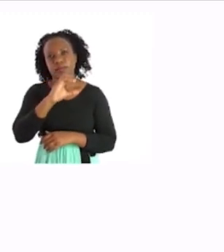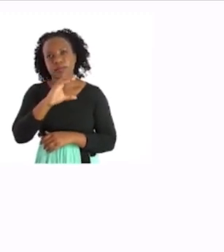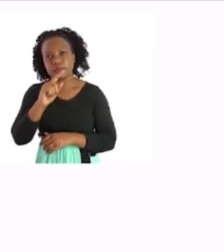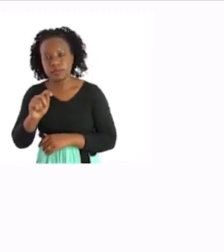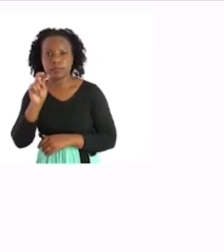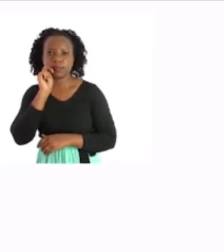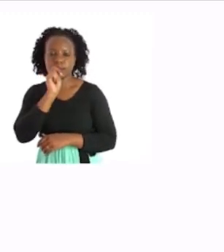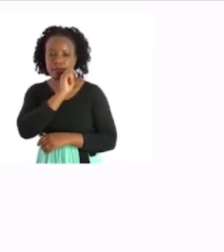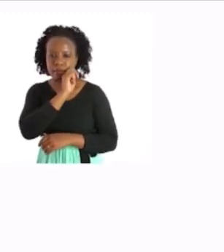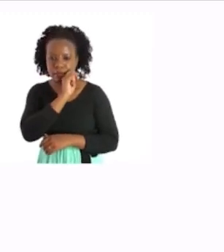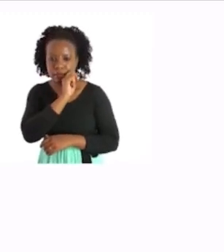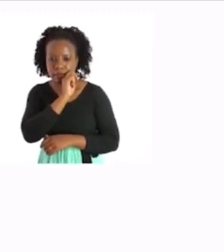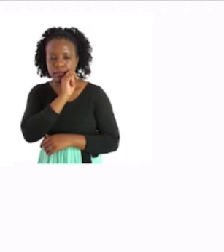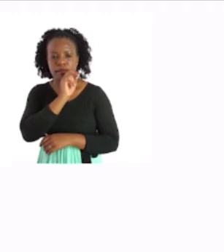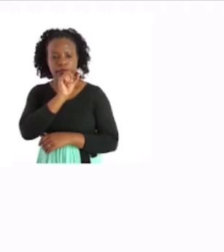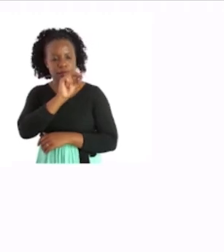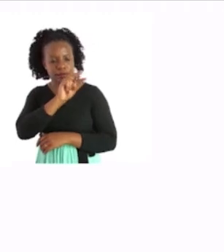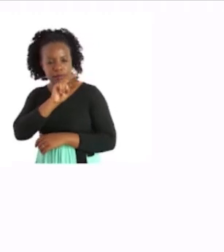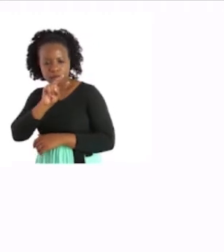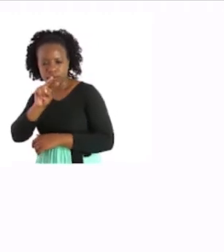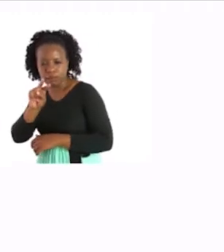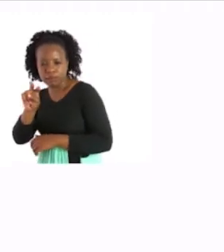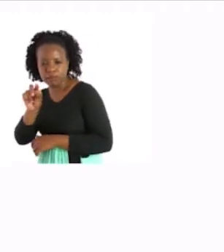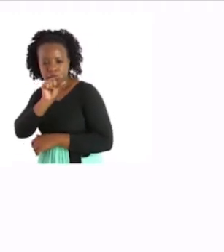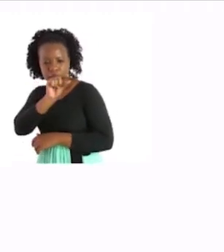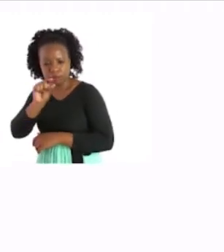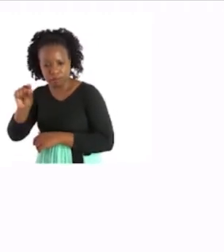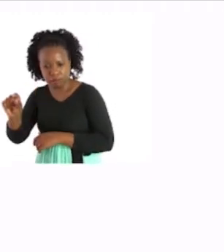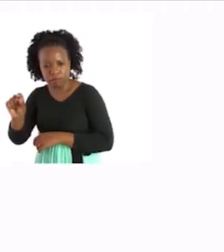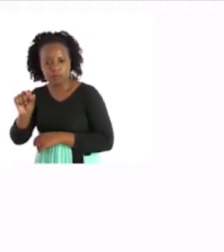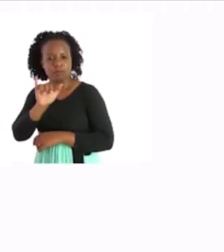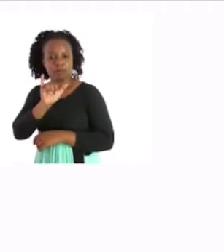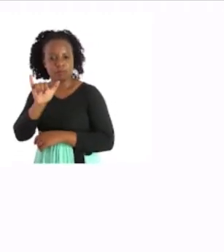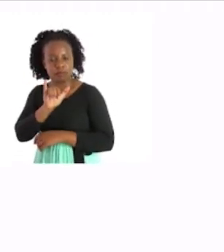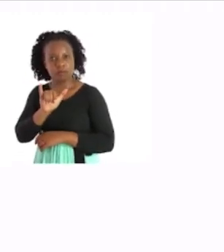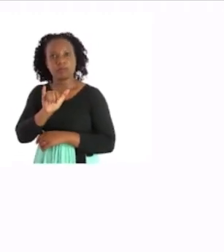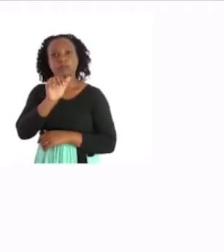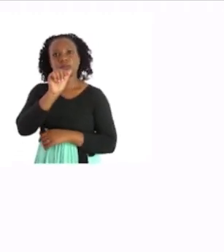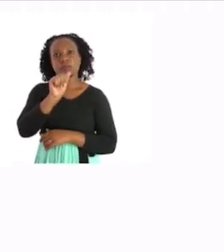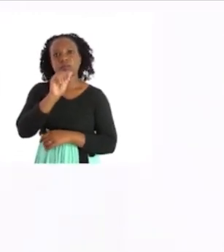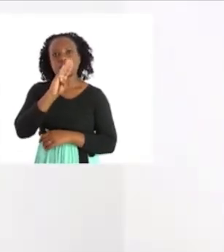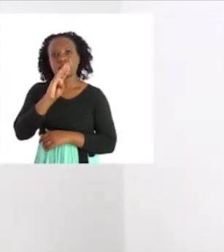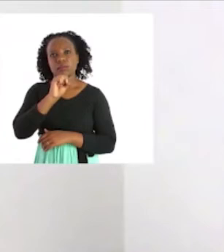to underline all the abstract nouns in the following